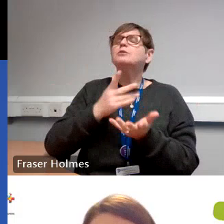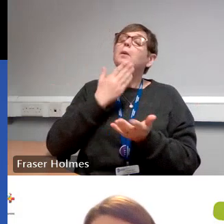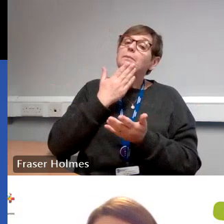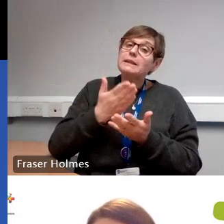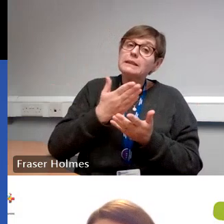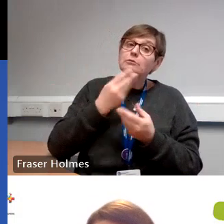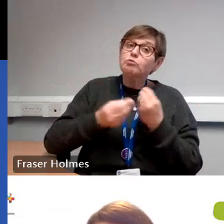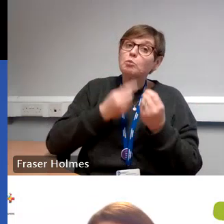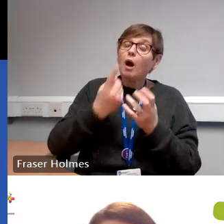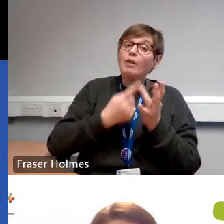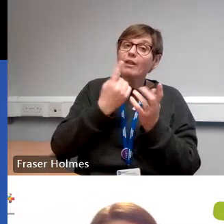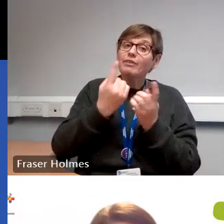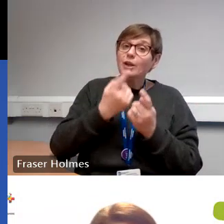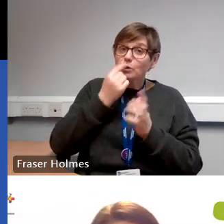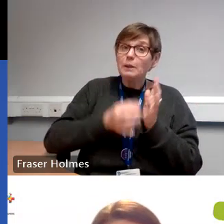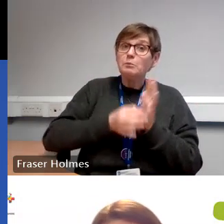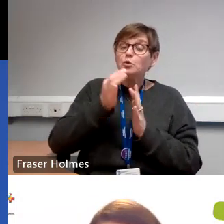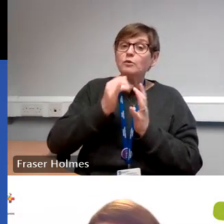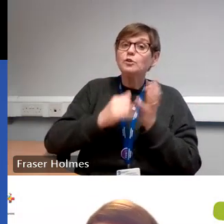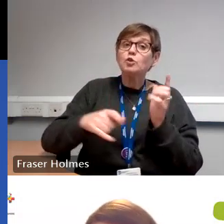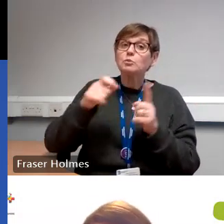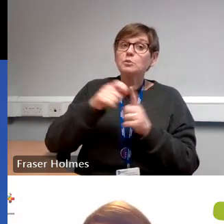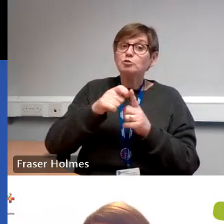what you think could improve social prescribing.